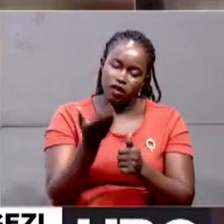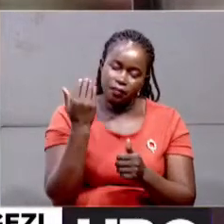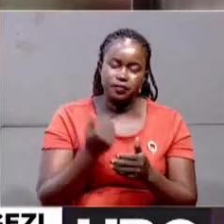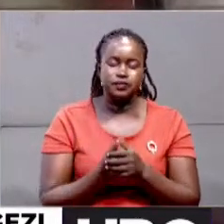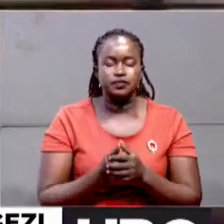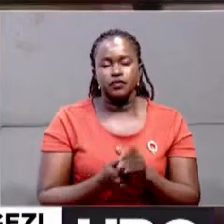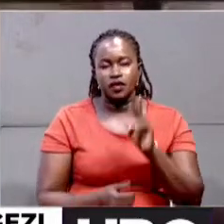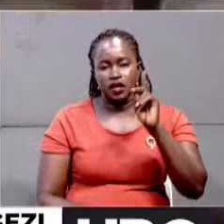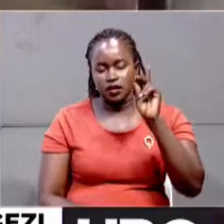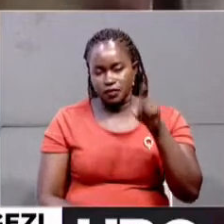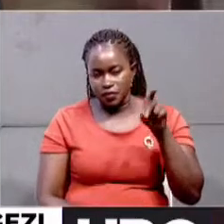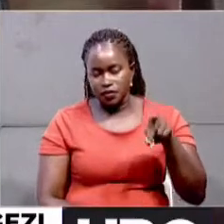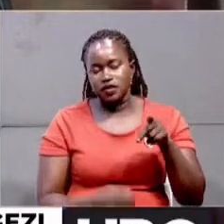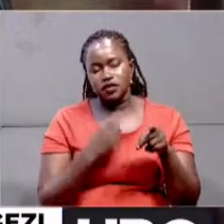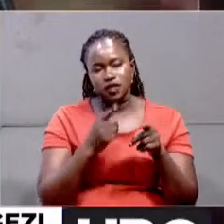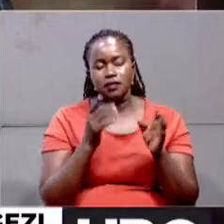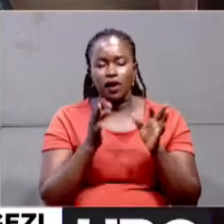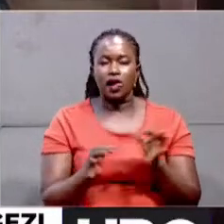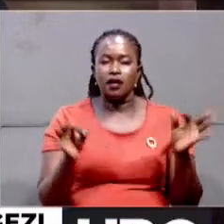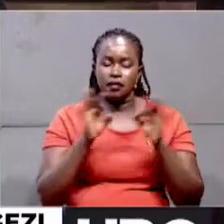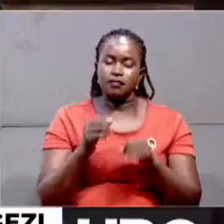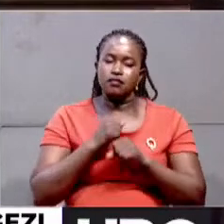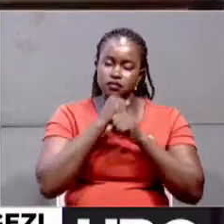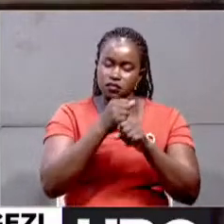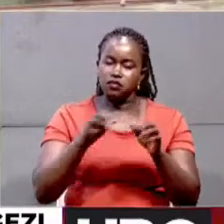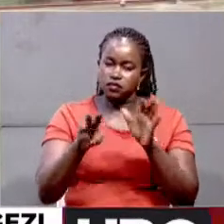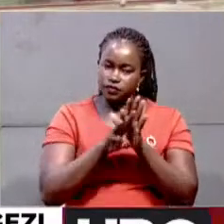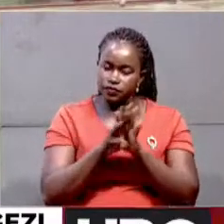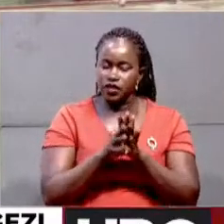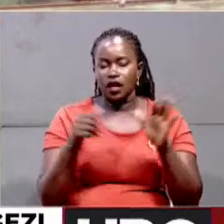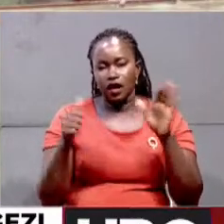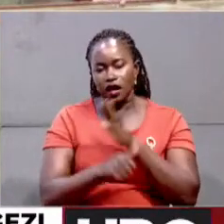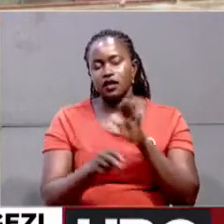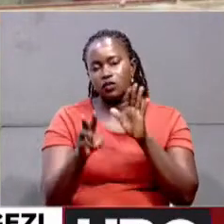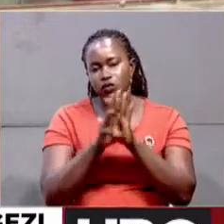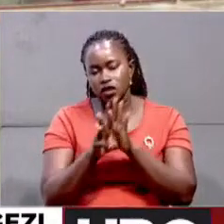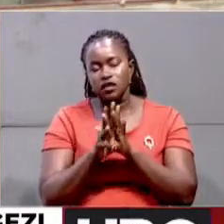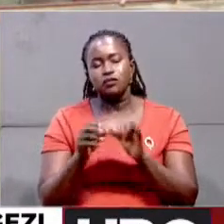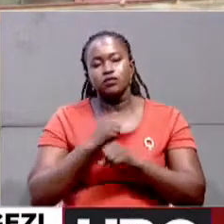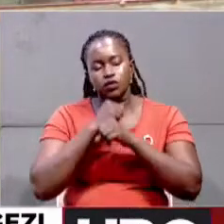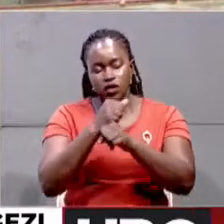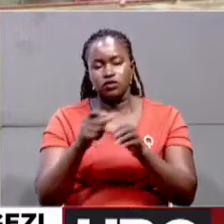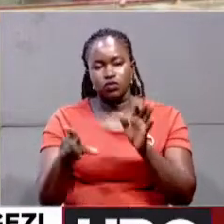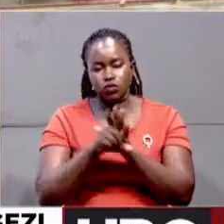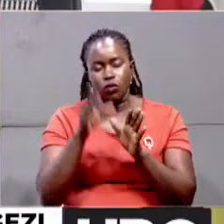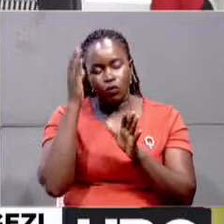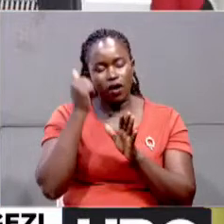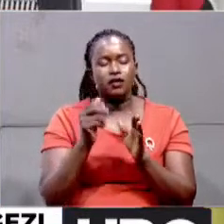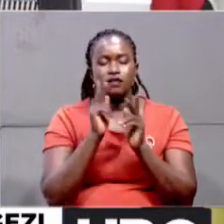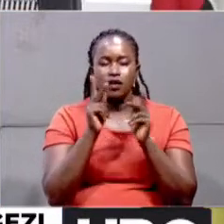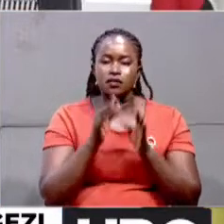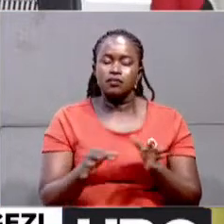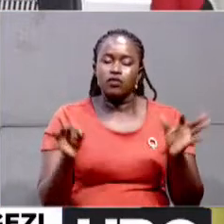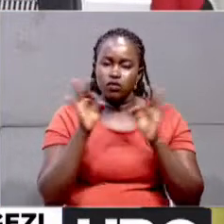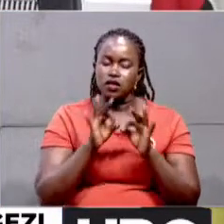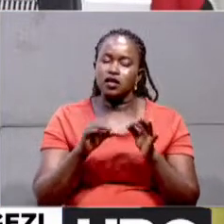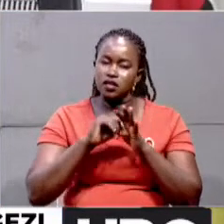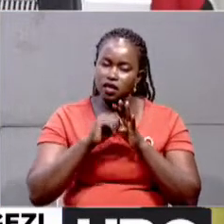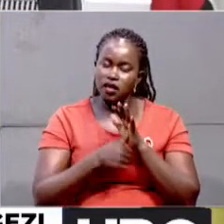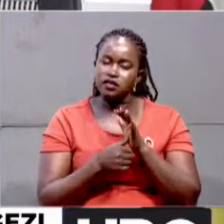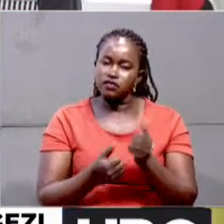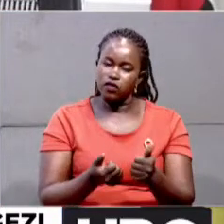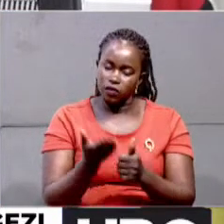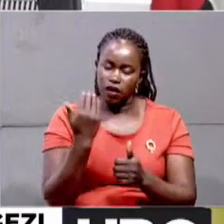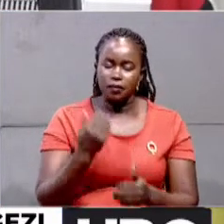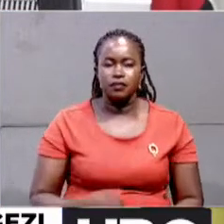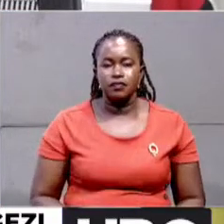DPP also cited the need to protect witnesses under the Witness Protection Law, following their importance in case handling. We shall have